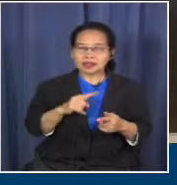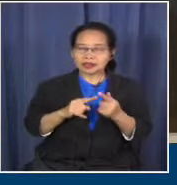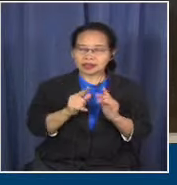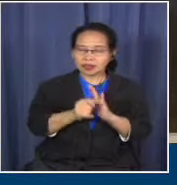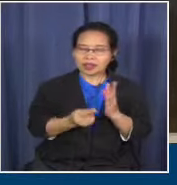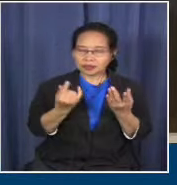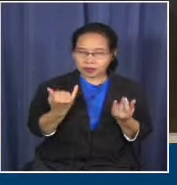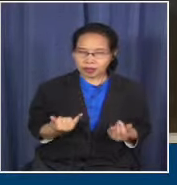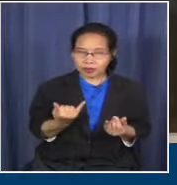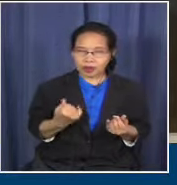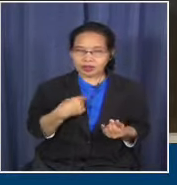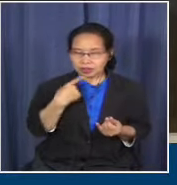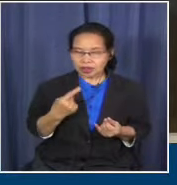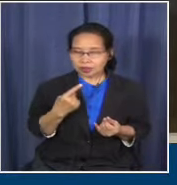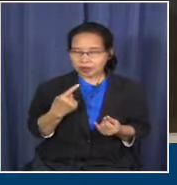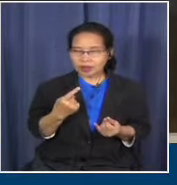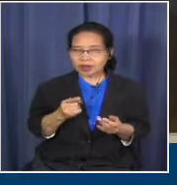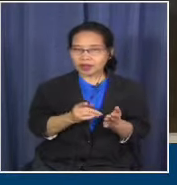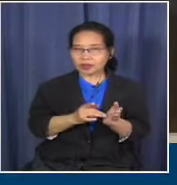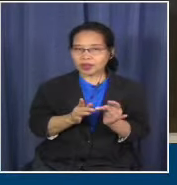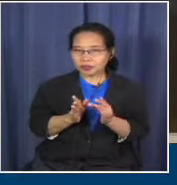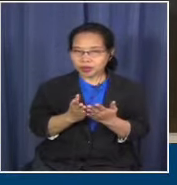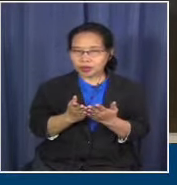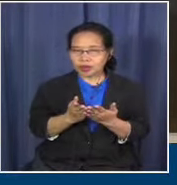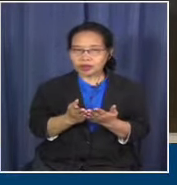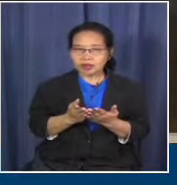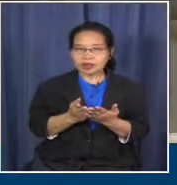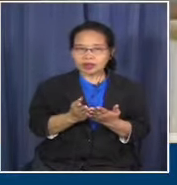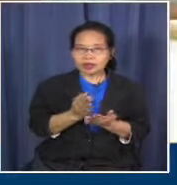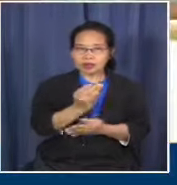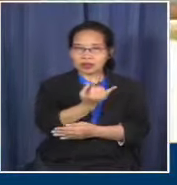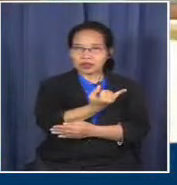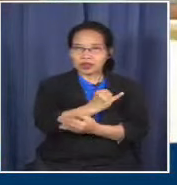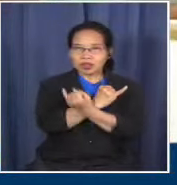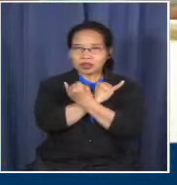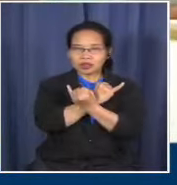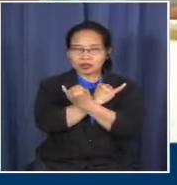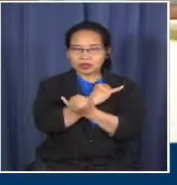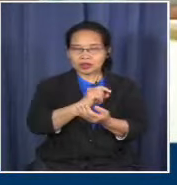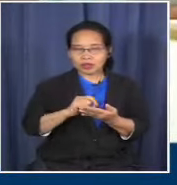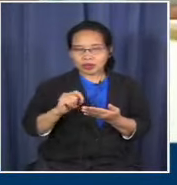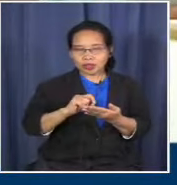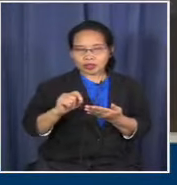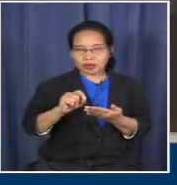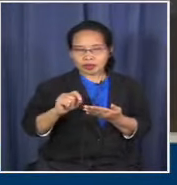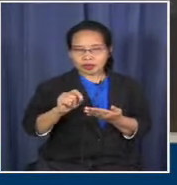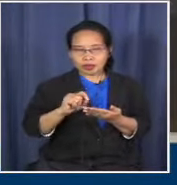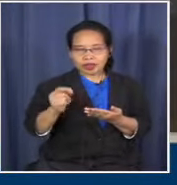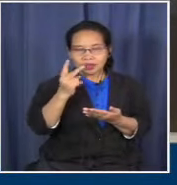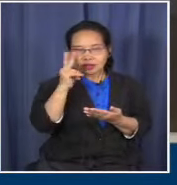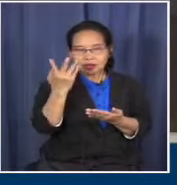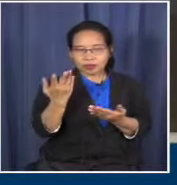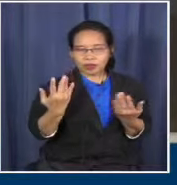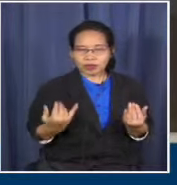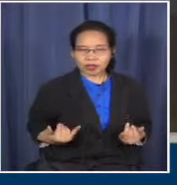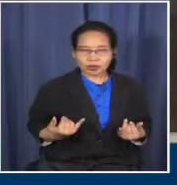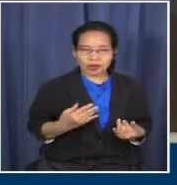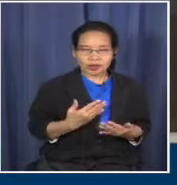Their hard-headedness. And in this time, the Bible says,